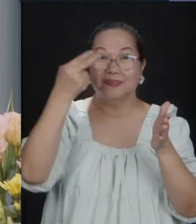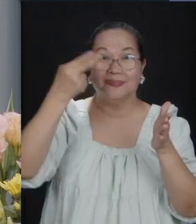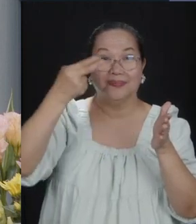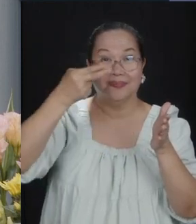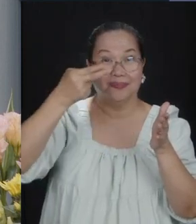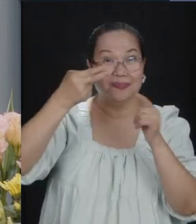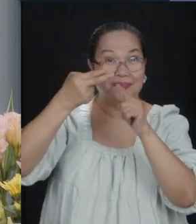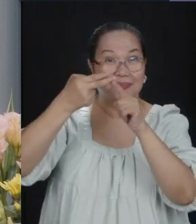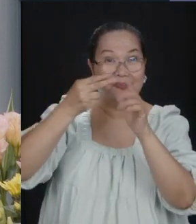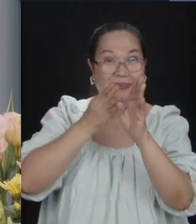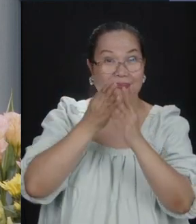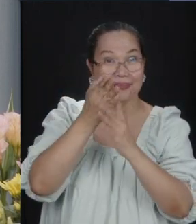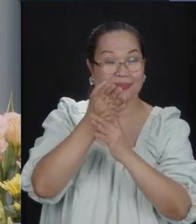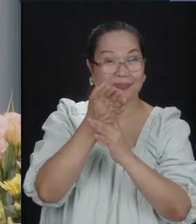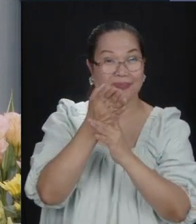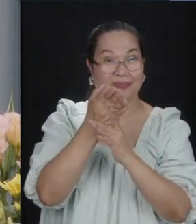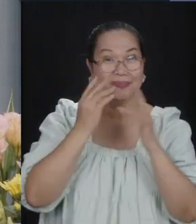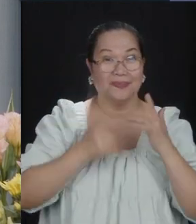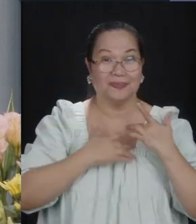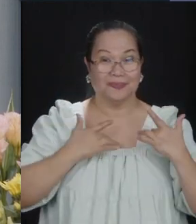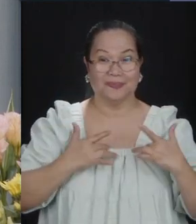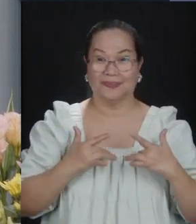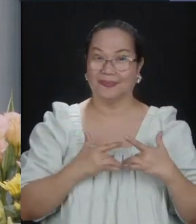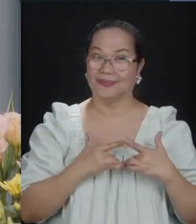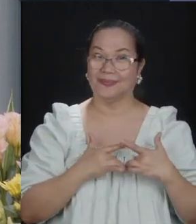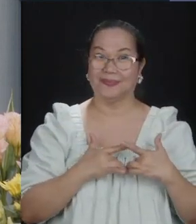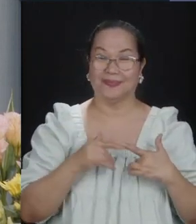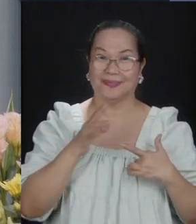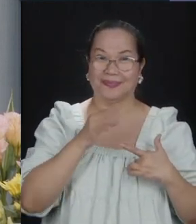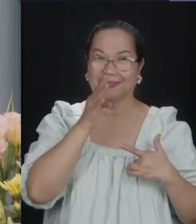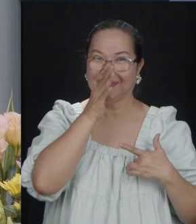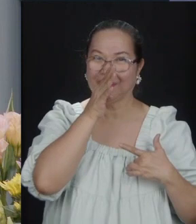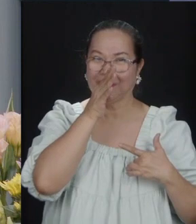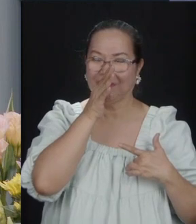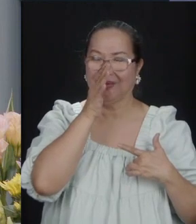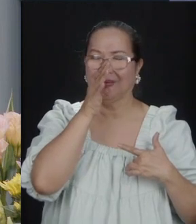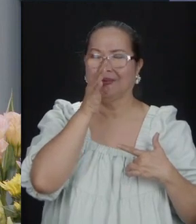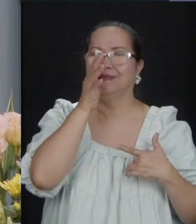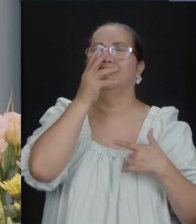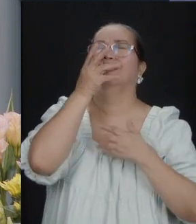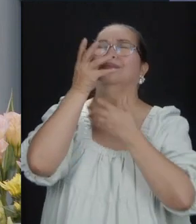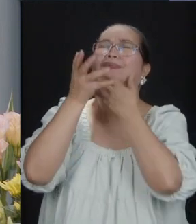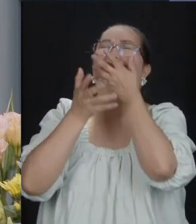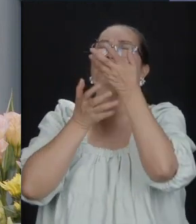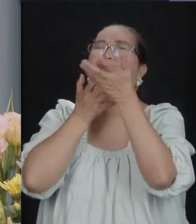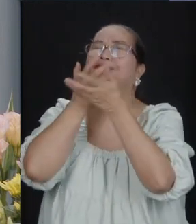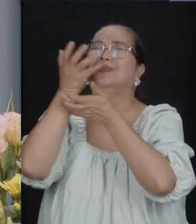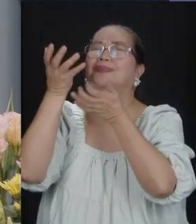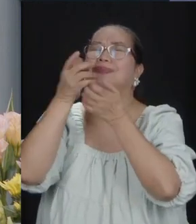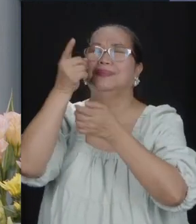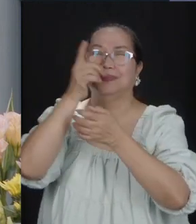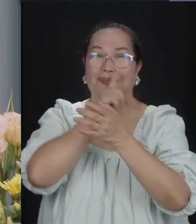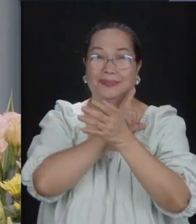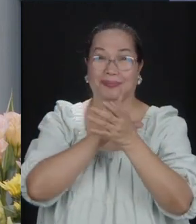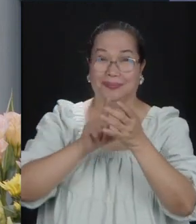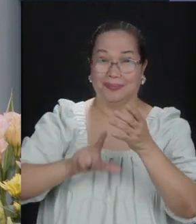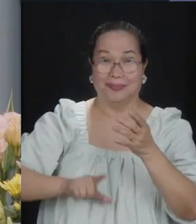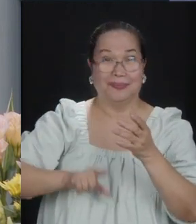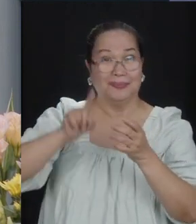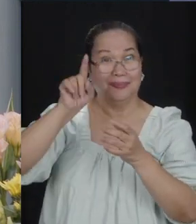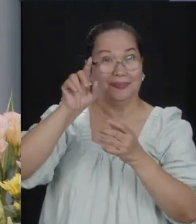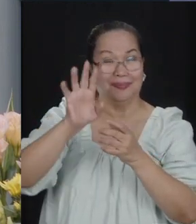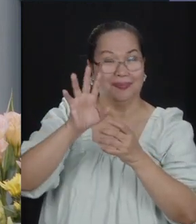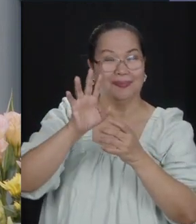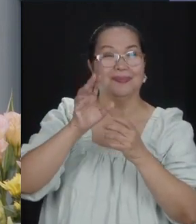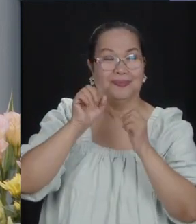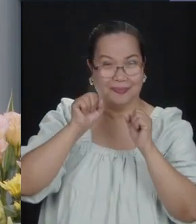worshiping through her heartfelt and bitter lament before God. Now, yes, lament can be